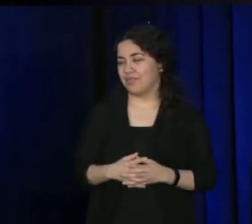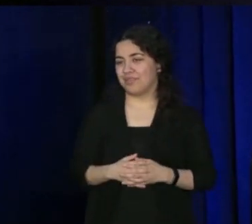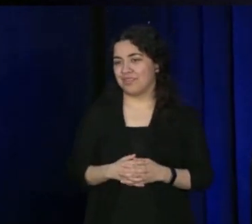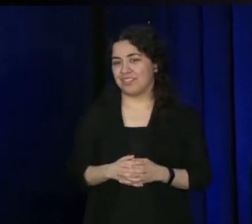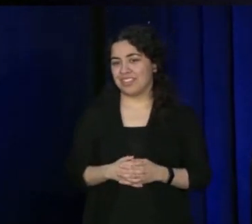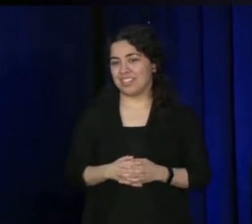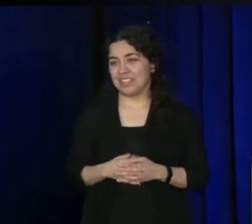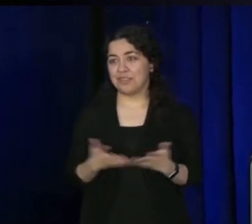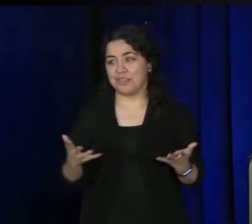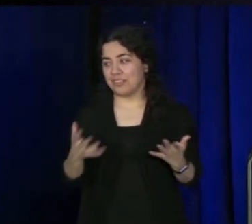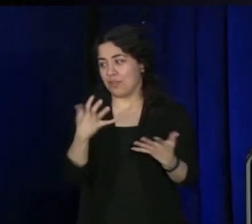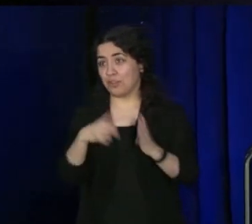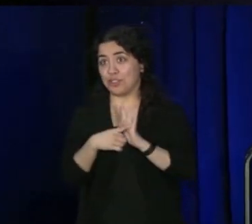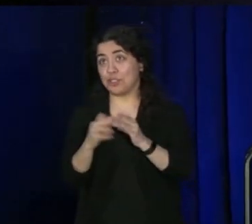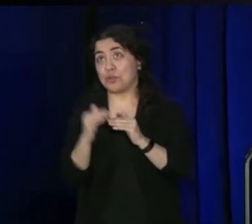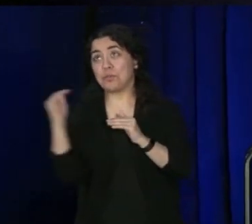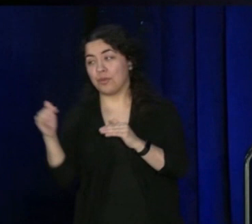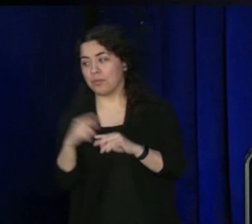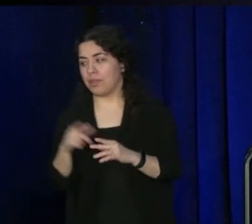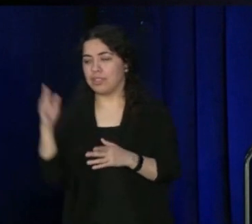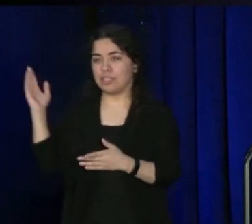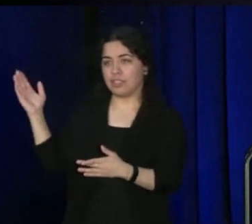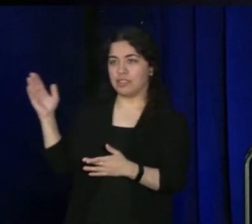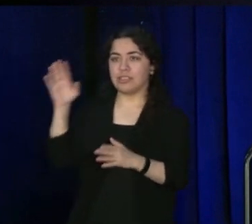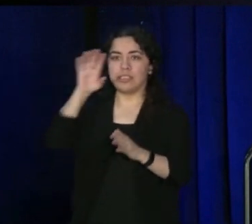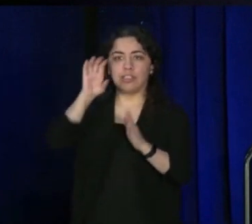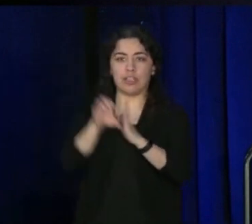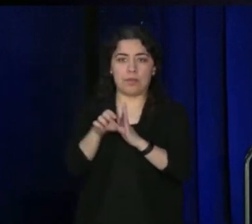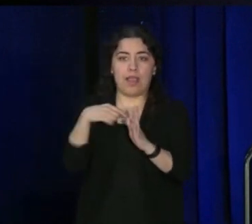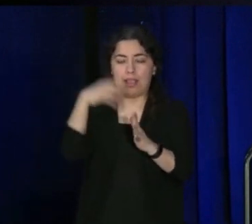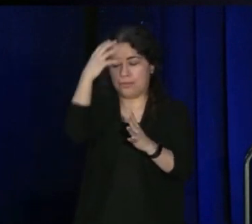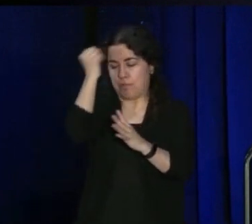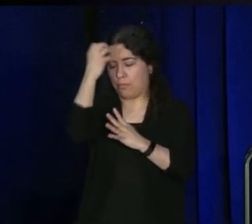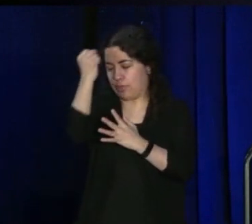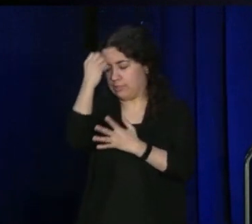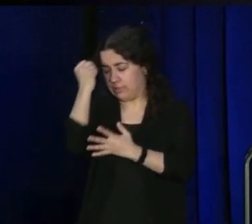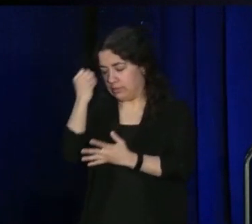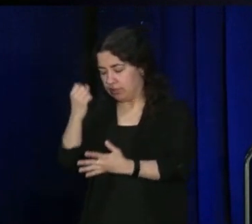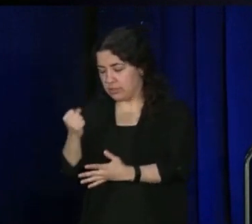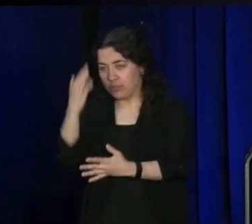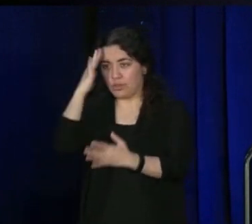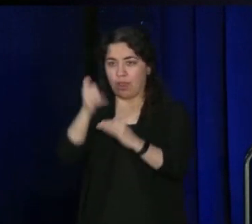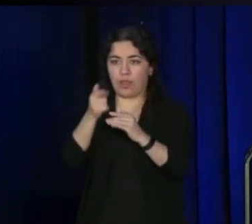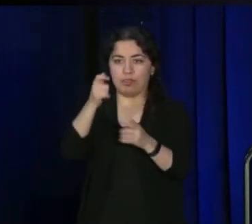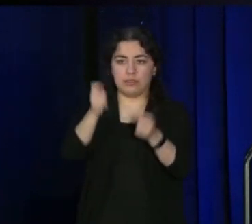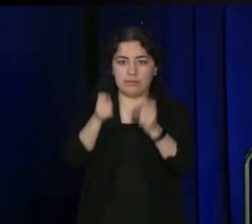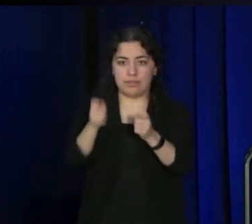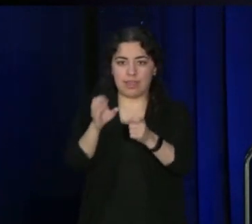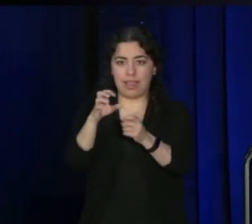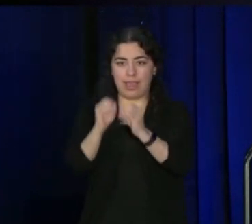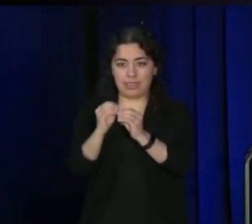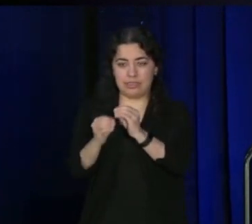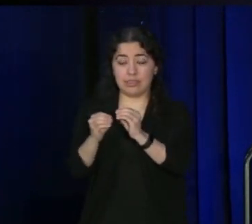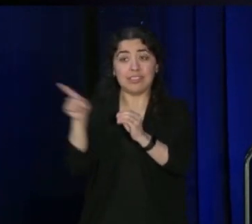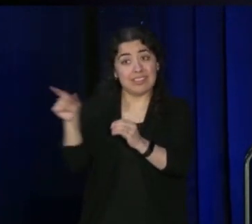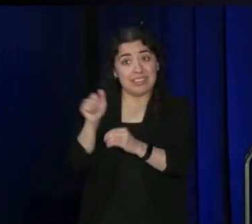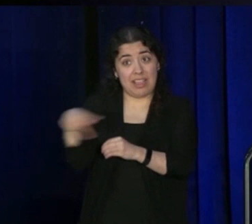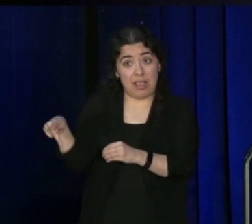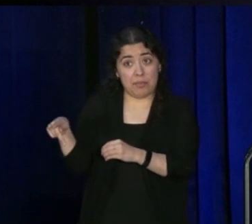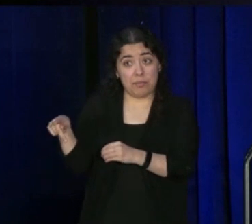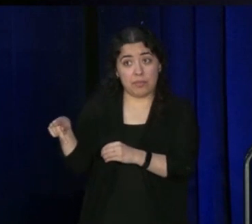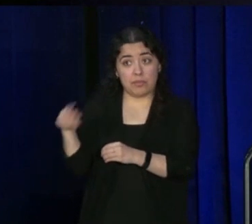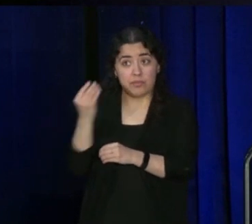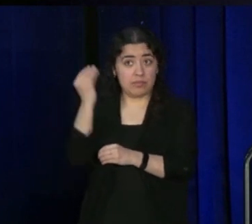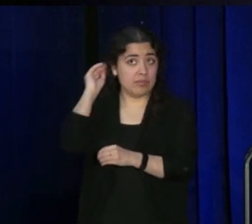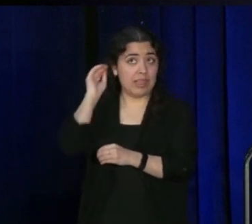showing too much, here is the diagram I had to memorize so that I knew how to edit our application. Now keep in mind, this is an application of 8